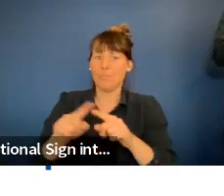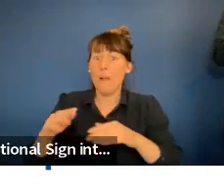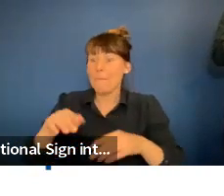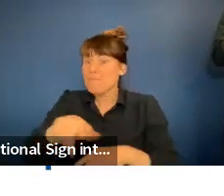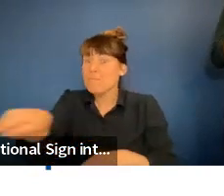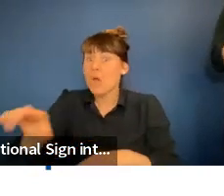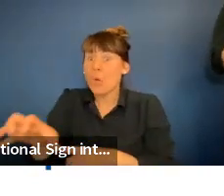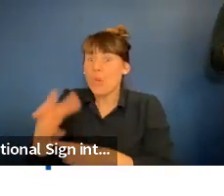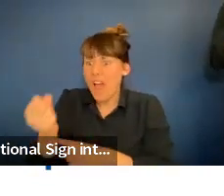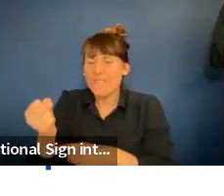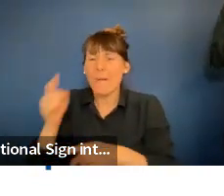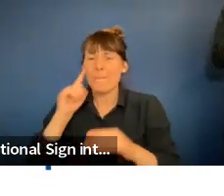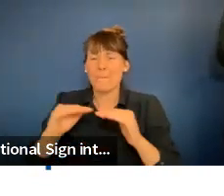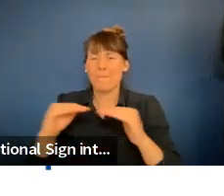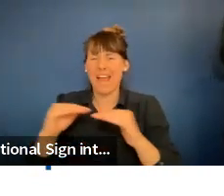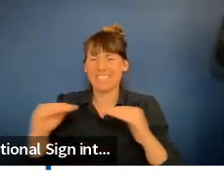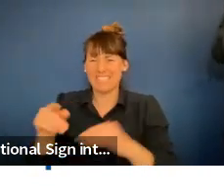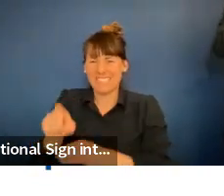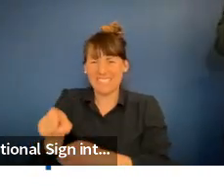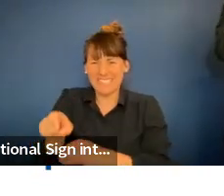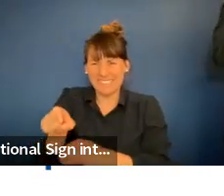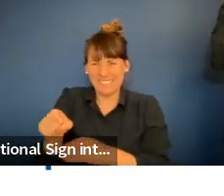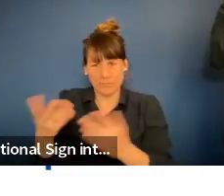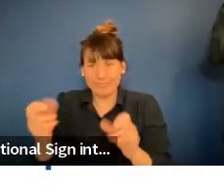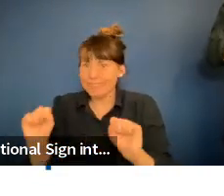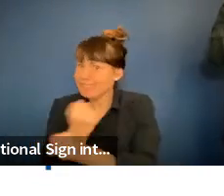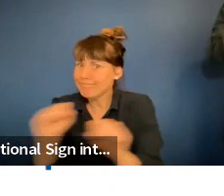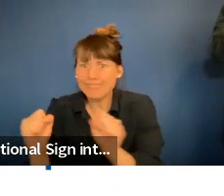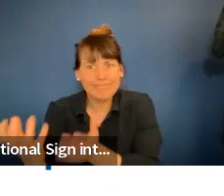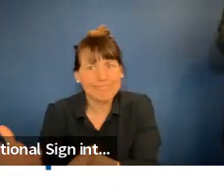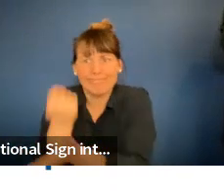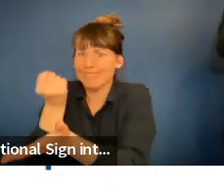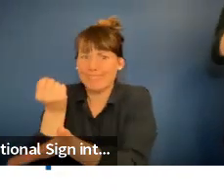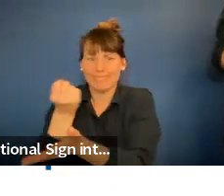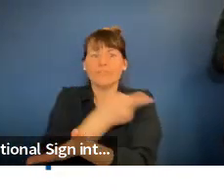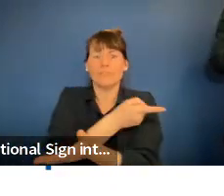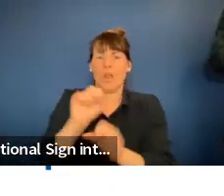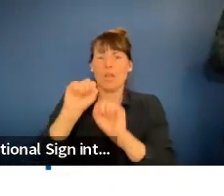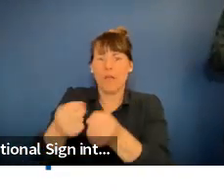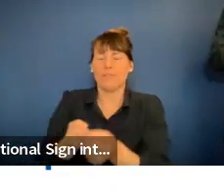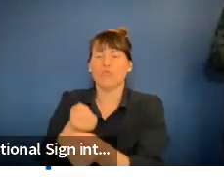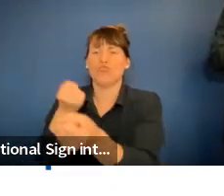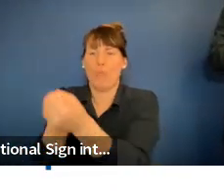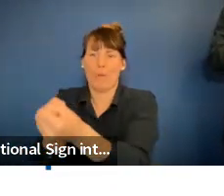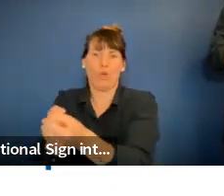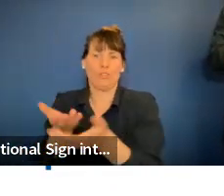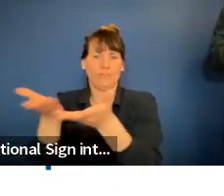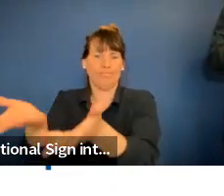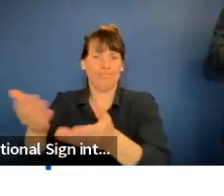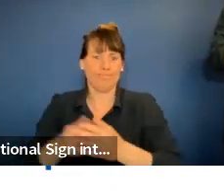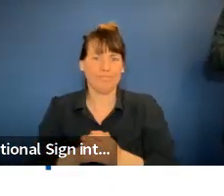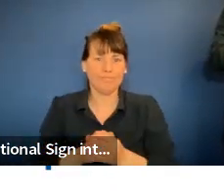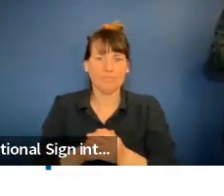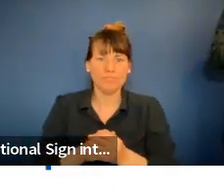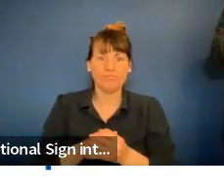The other advantage of increasing access and coverage and funding for assistive product through the development of